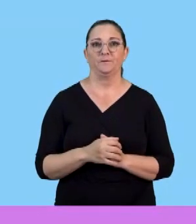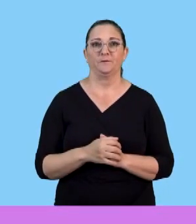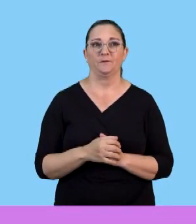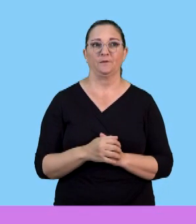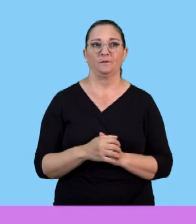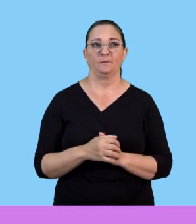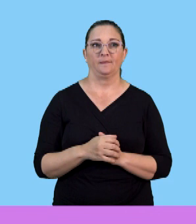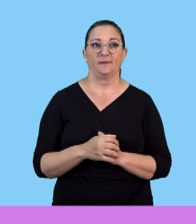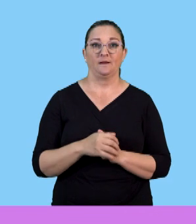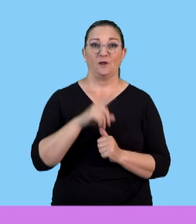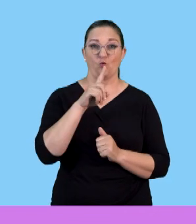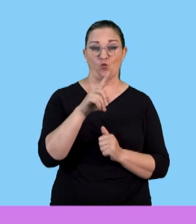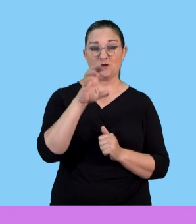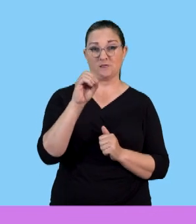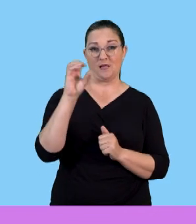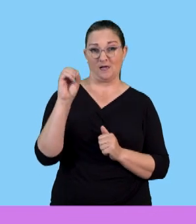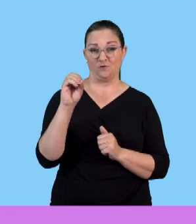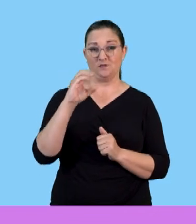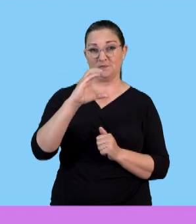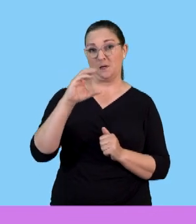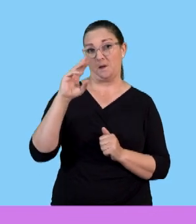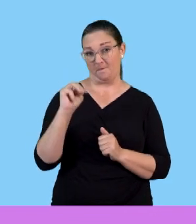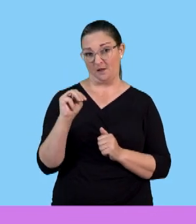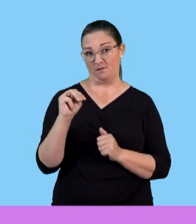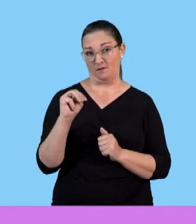remember, 100 centimeters